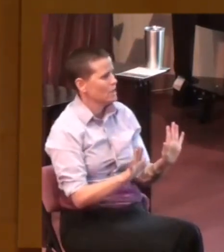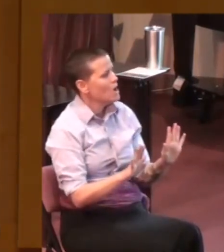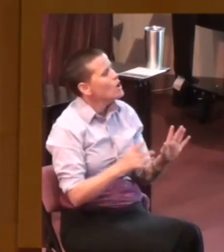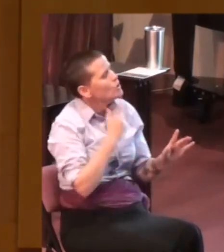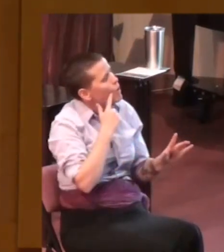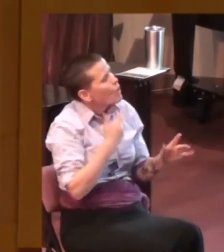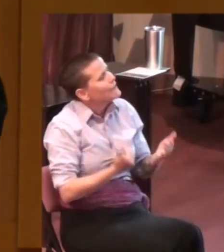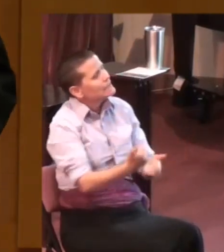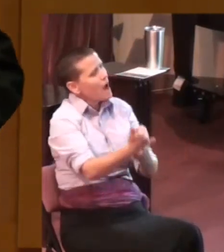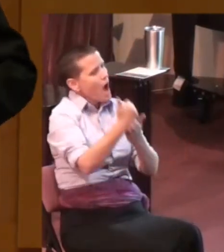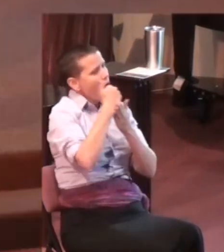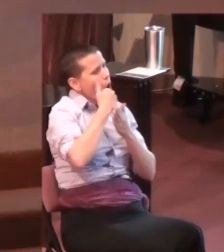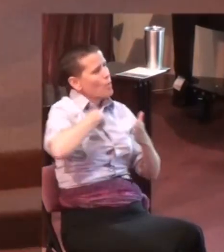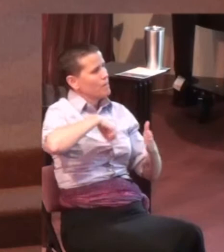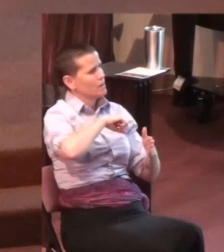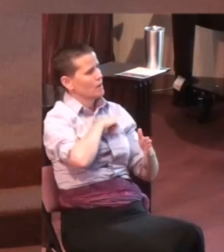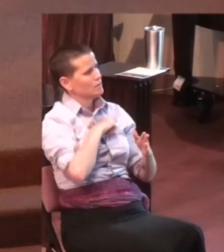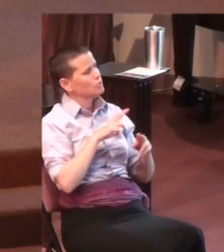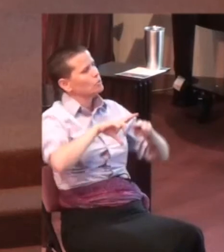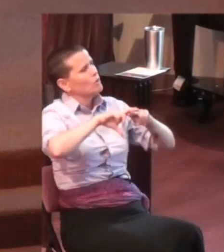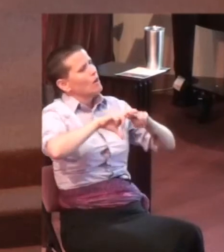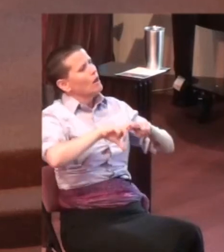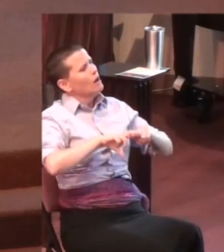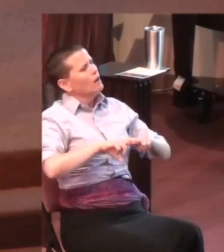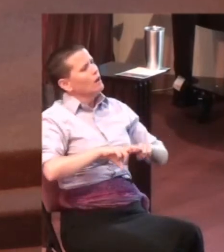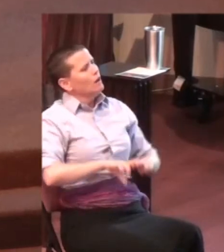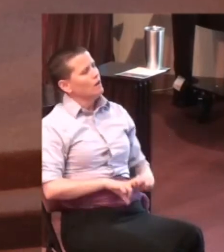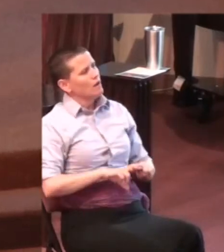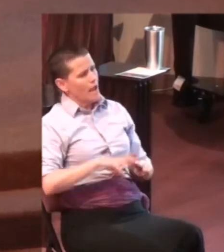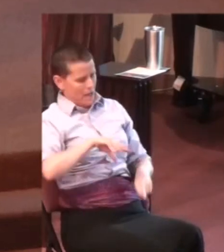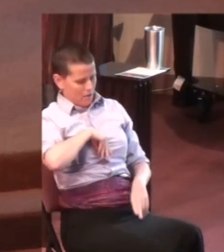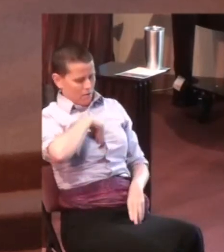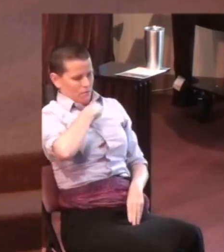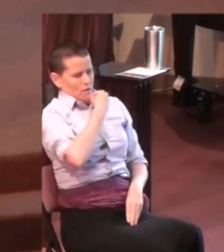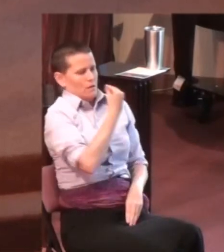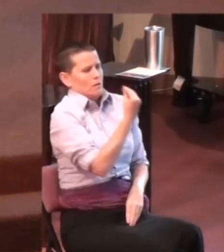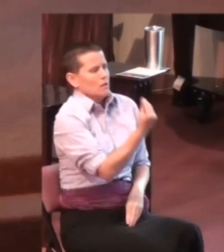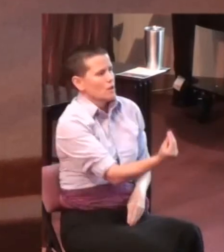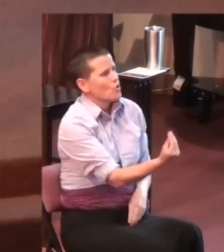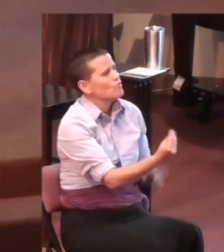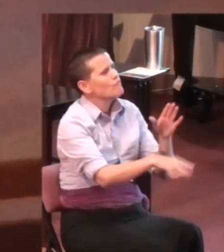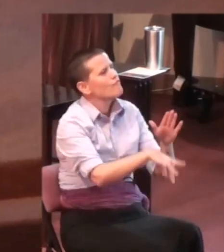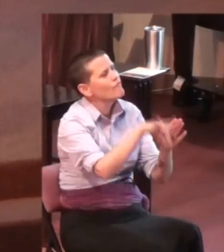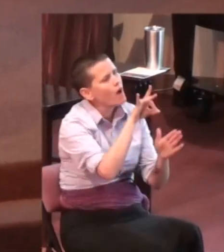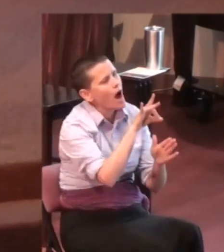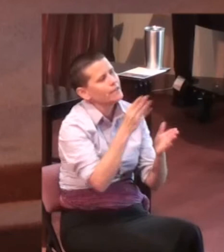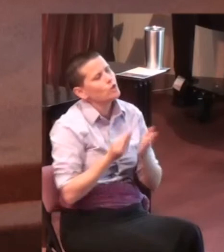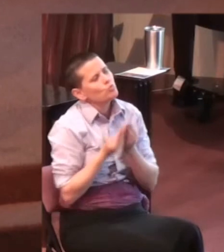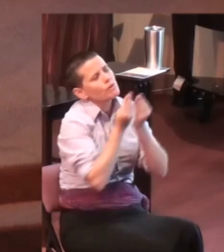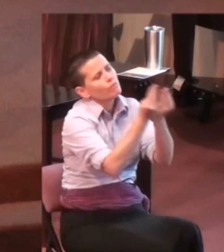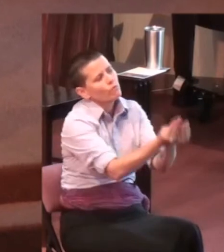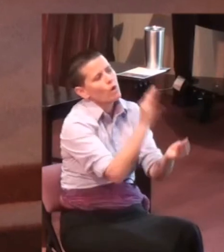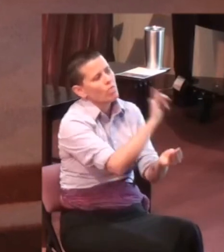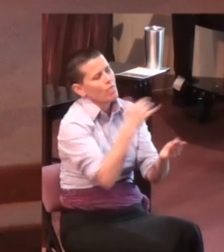I can bring from the depth of my soul peace and love. And it gets to where it's unconscious